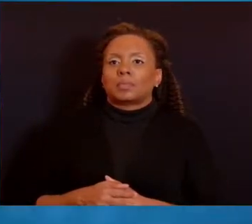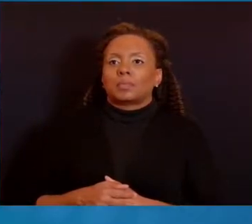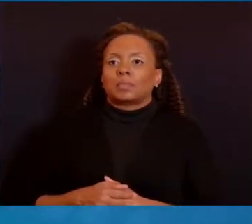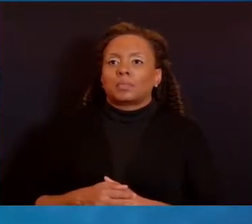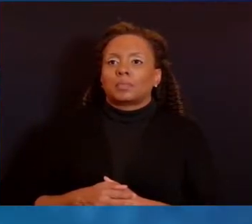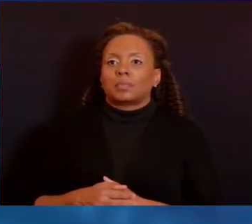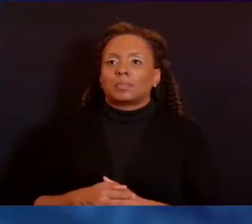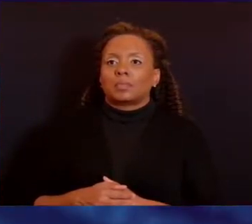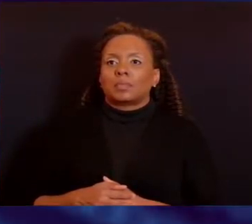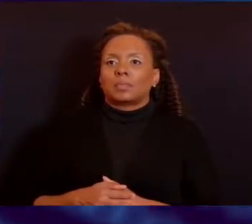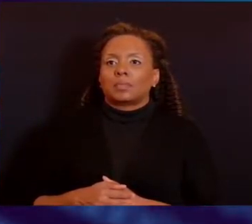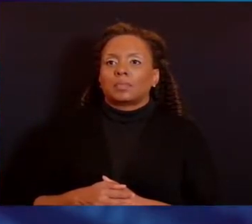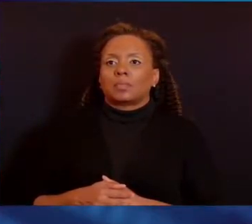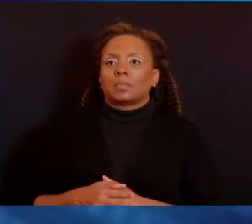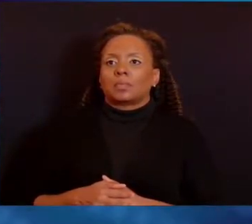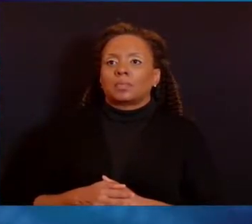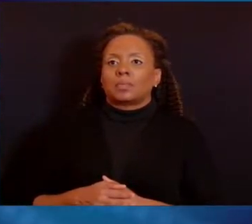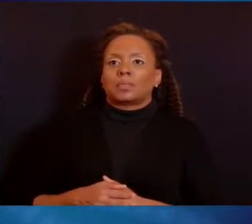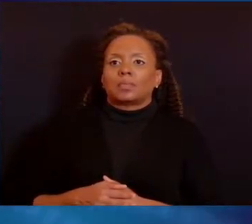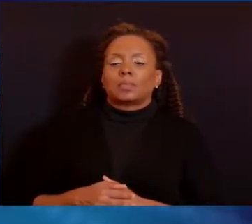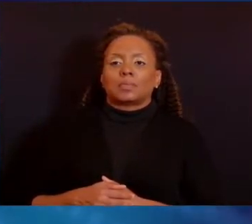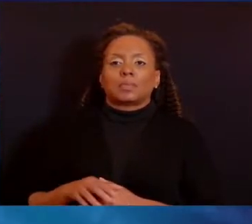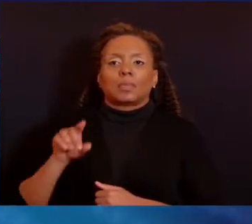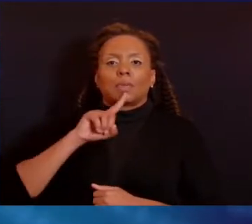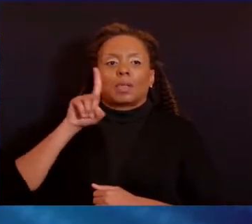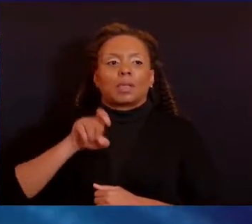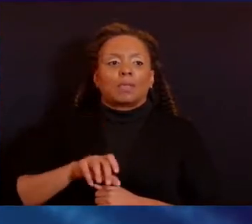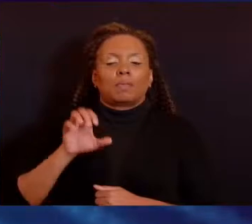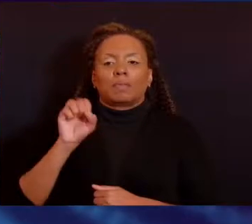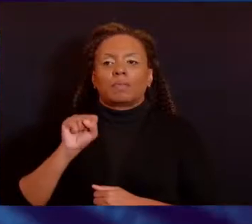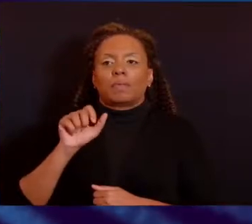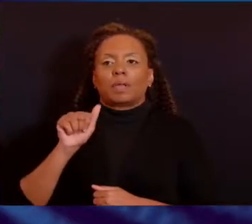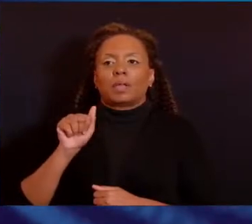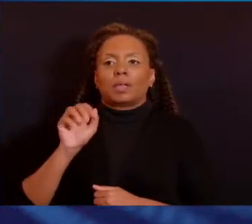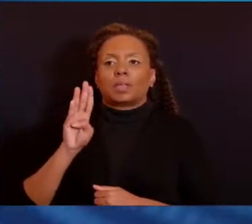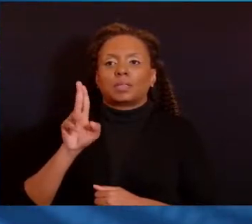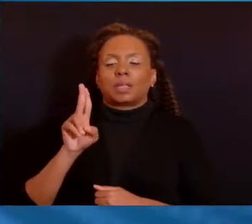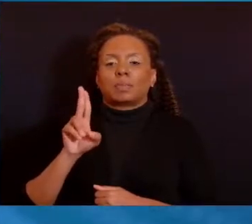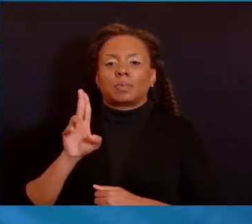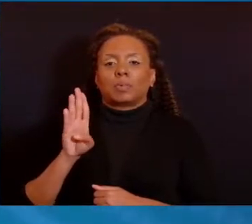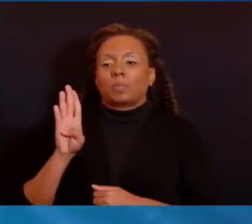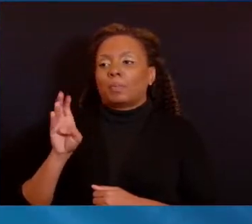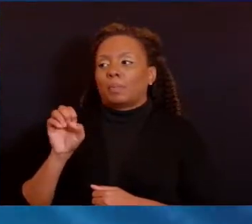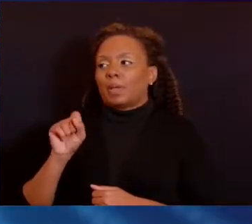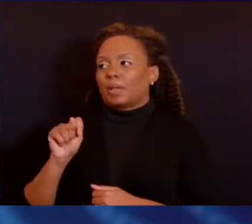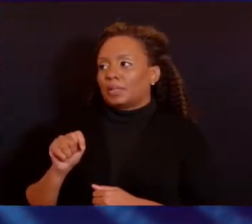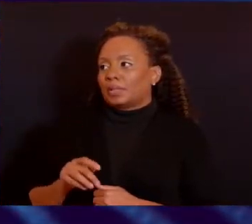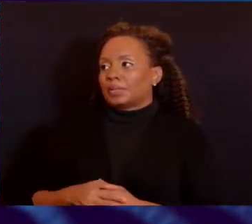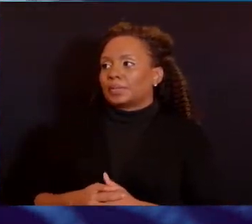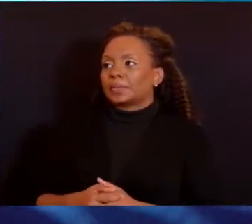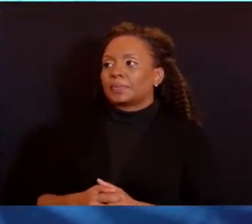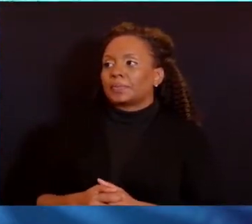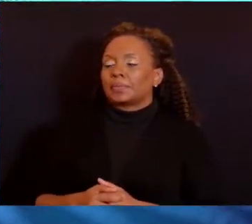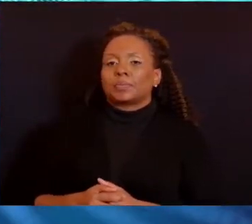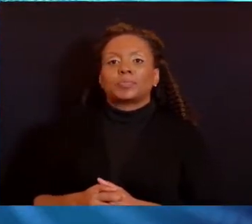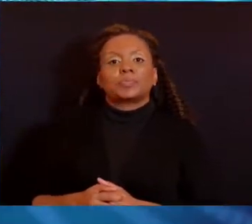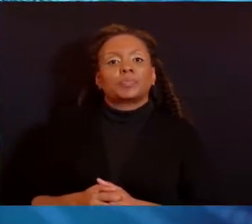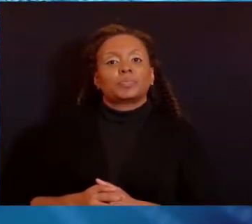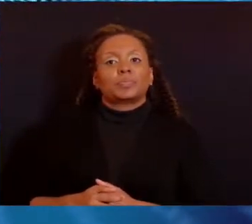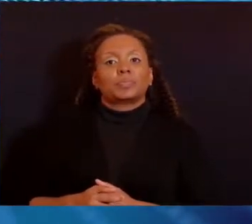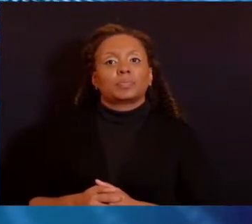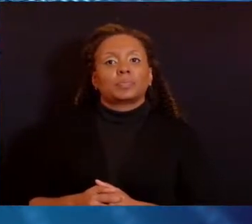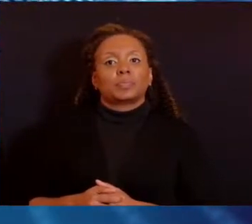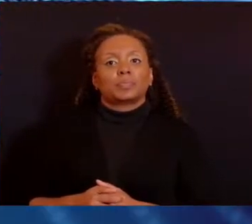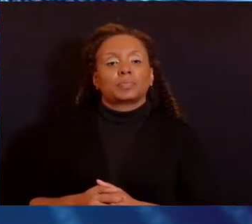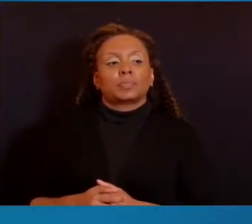Thank you. I have a question to Sabu Best, Director of Meteorology at the Barbados Meteorological Service. Mr. Best, you would